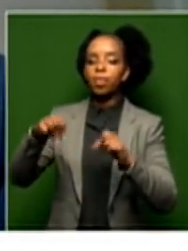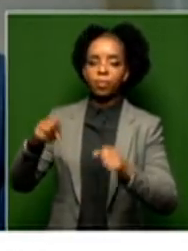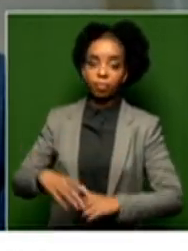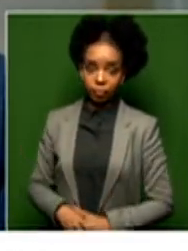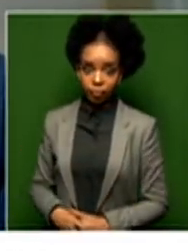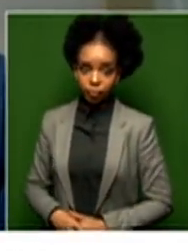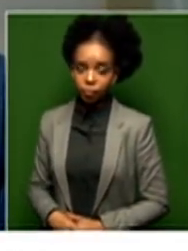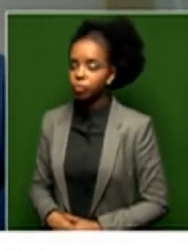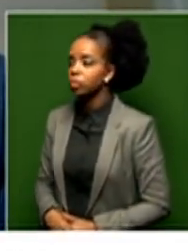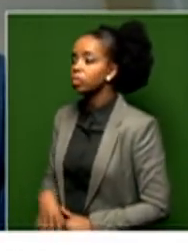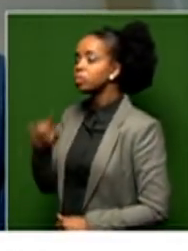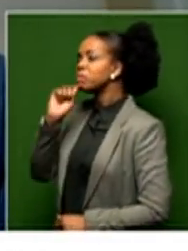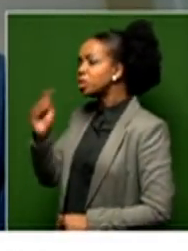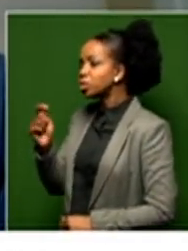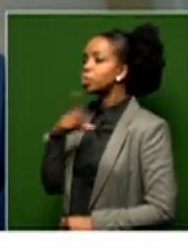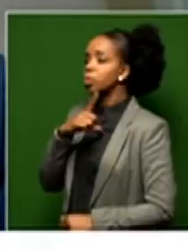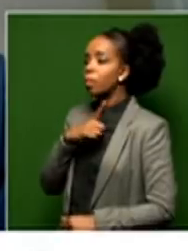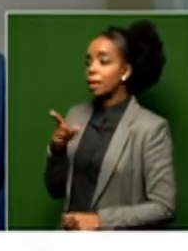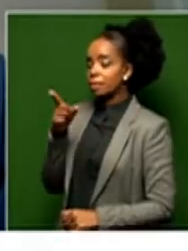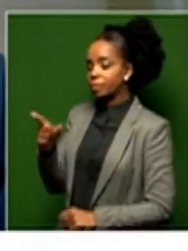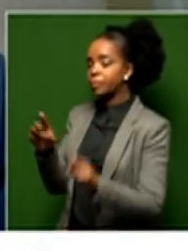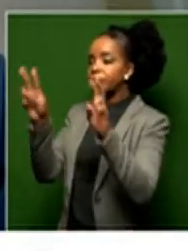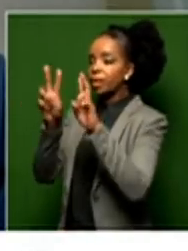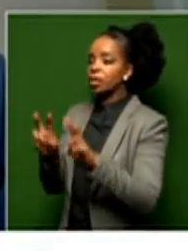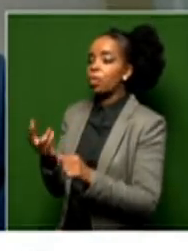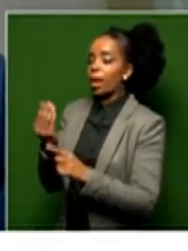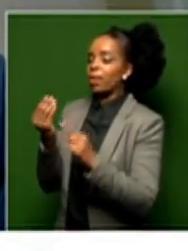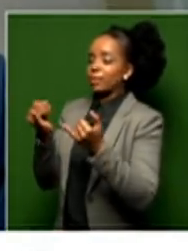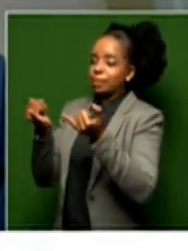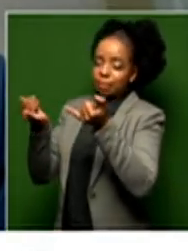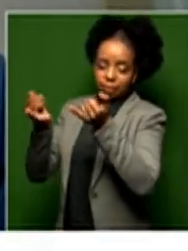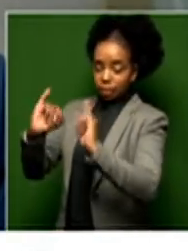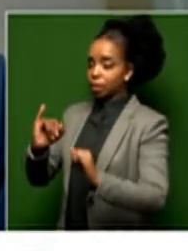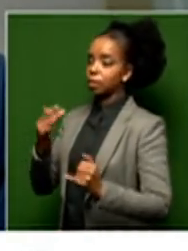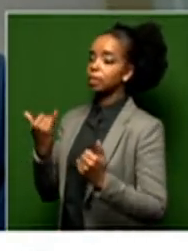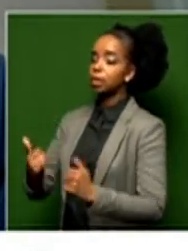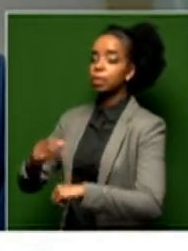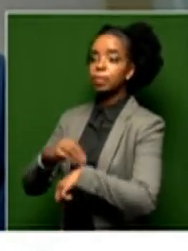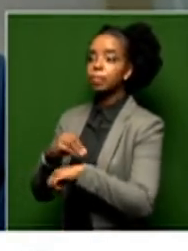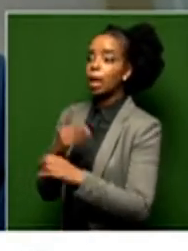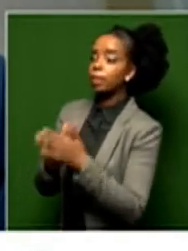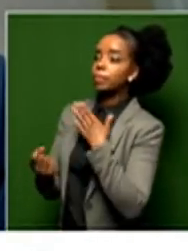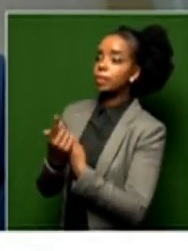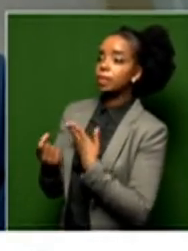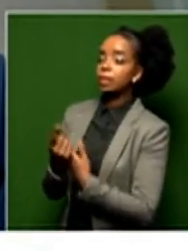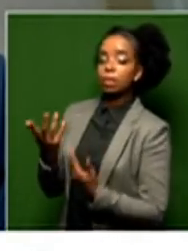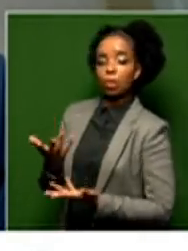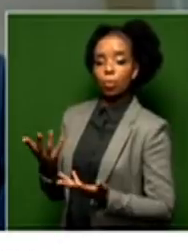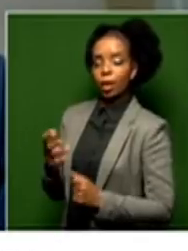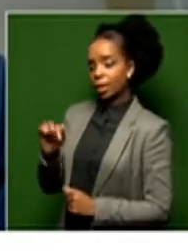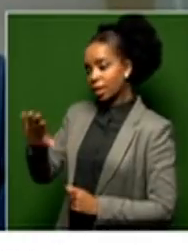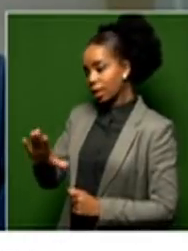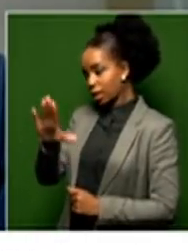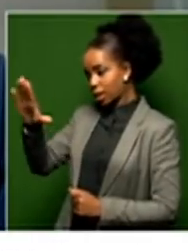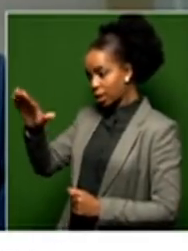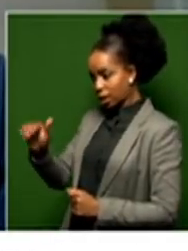Eskom has serious financial woes that are literally, an albatross around the entire country's economy,